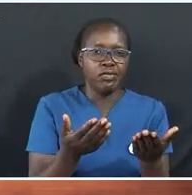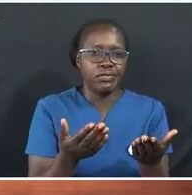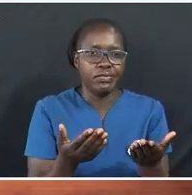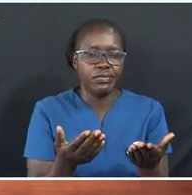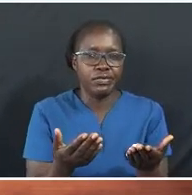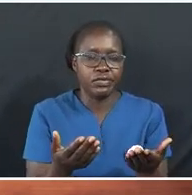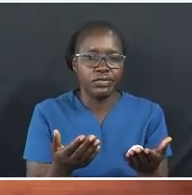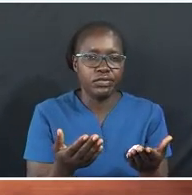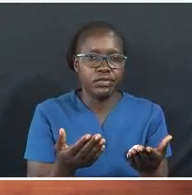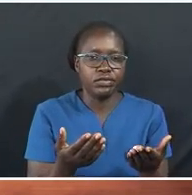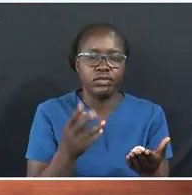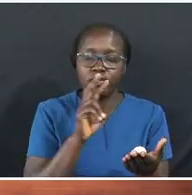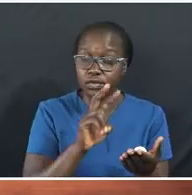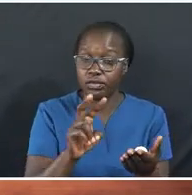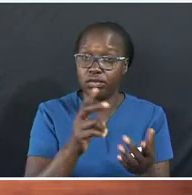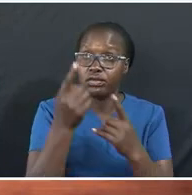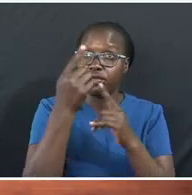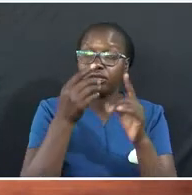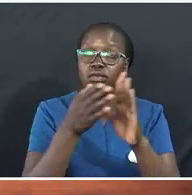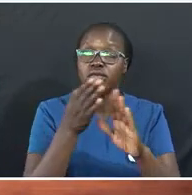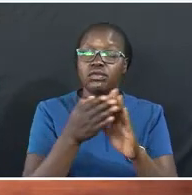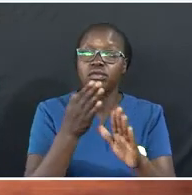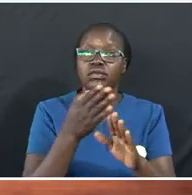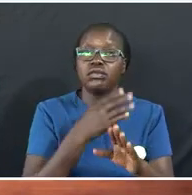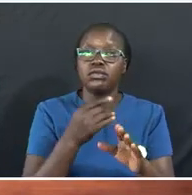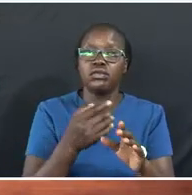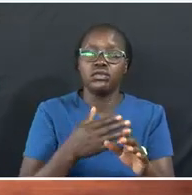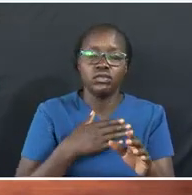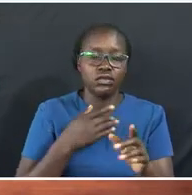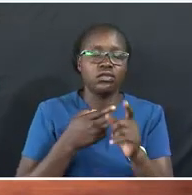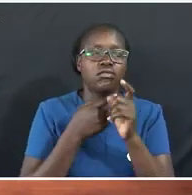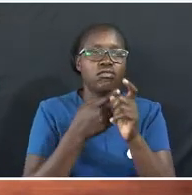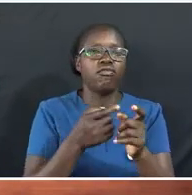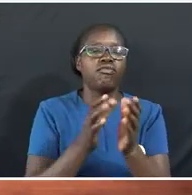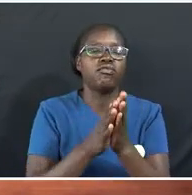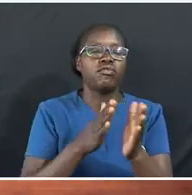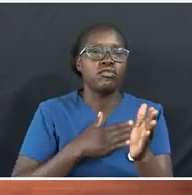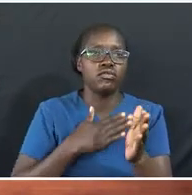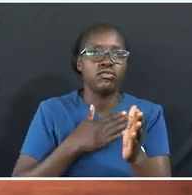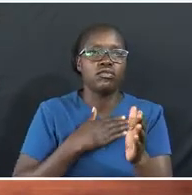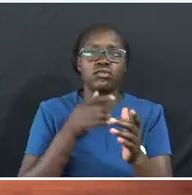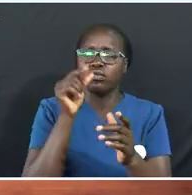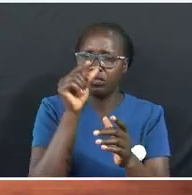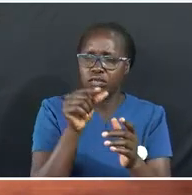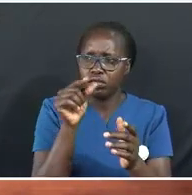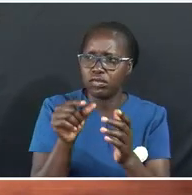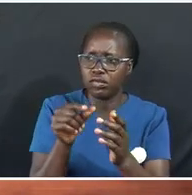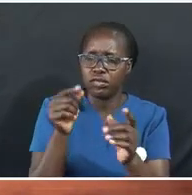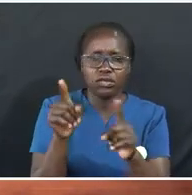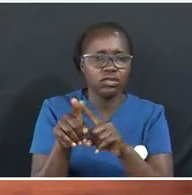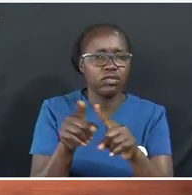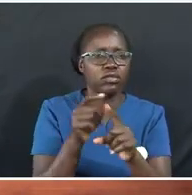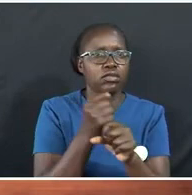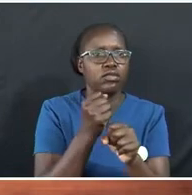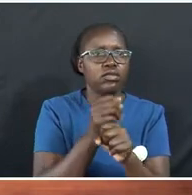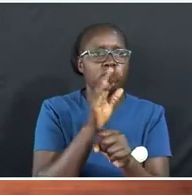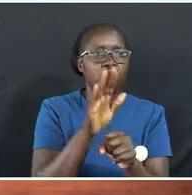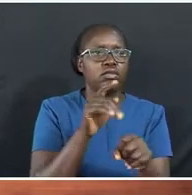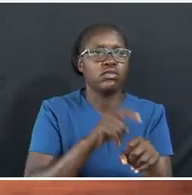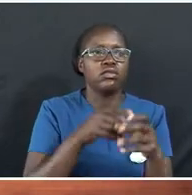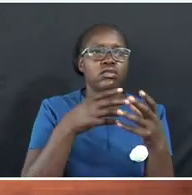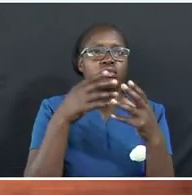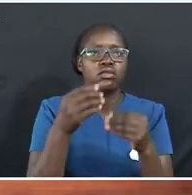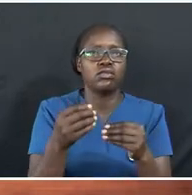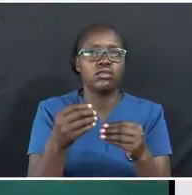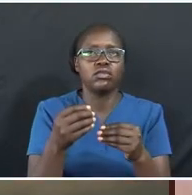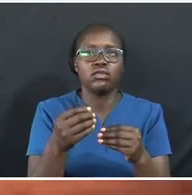verse 12, he says, "Behold, I am coming quickly, and my reward is with me to give to each person according to his work." And when he goes to verse 22,